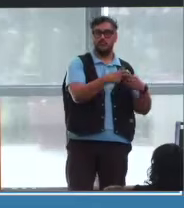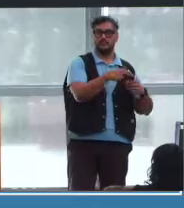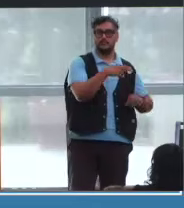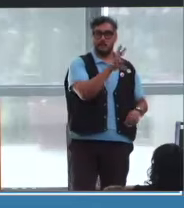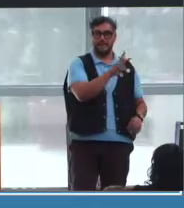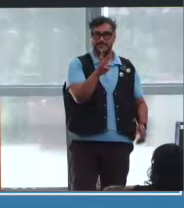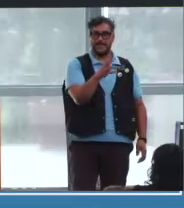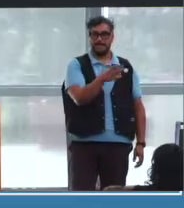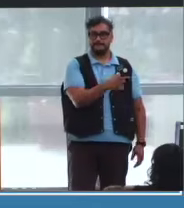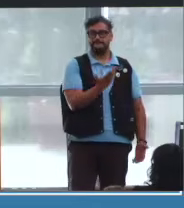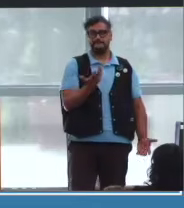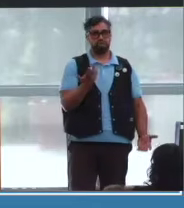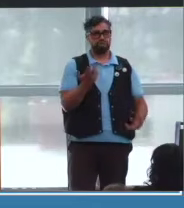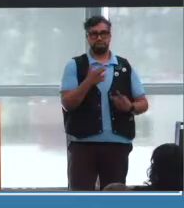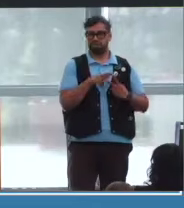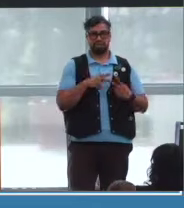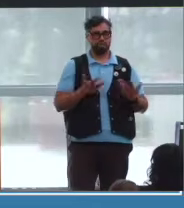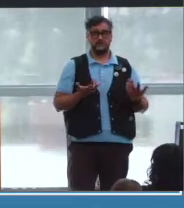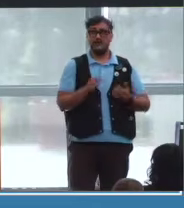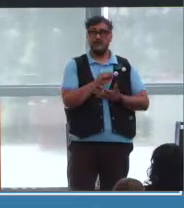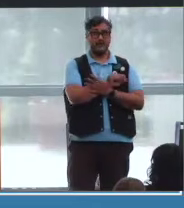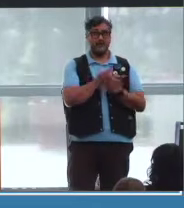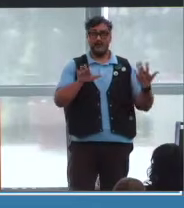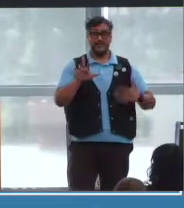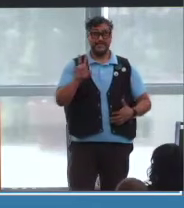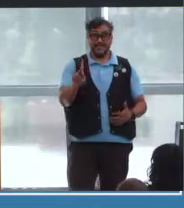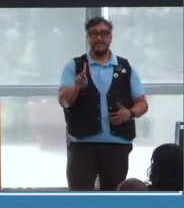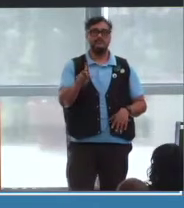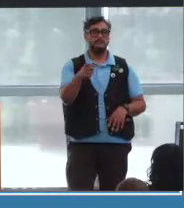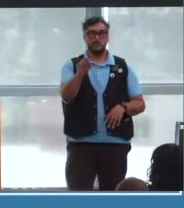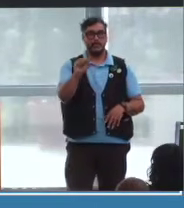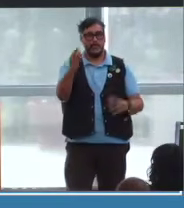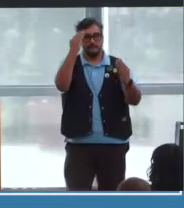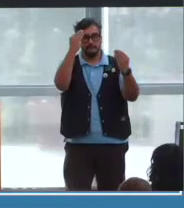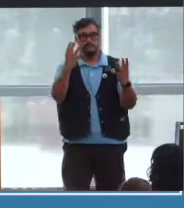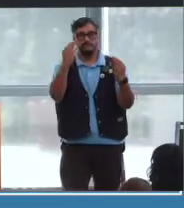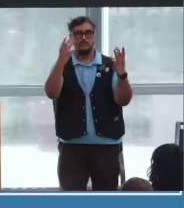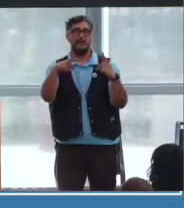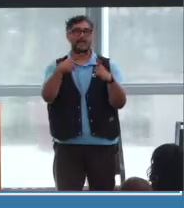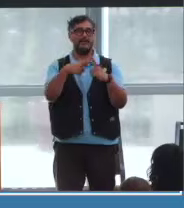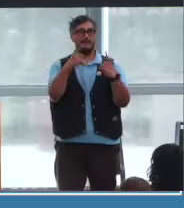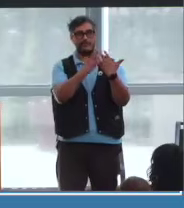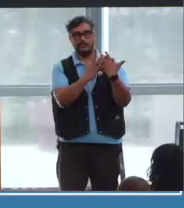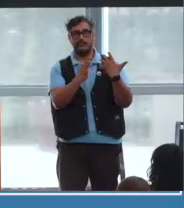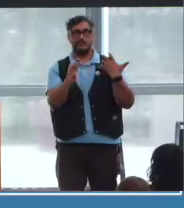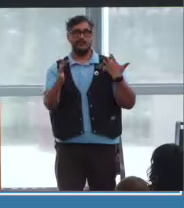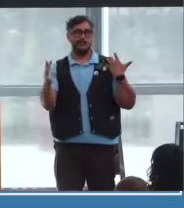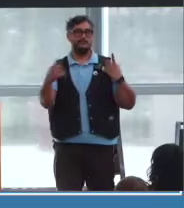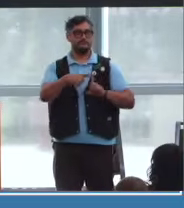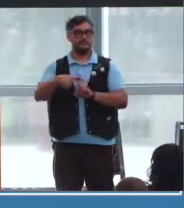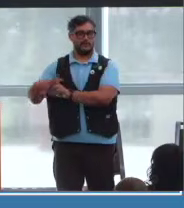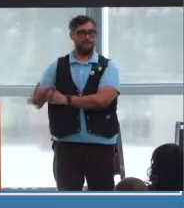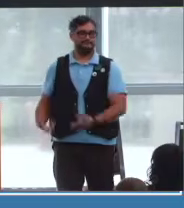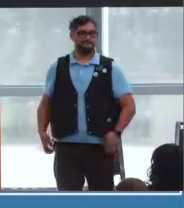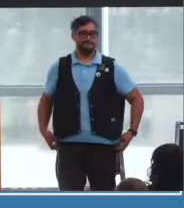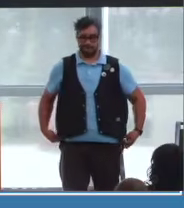website. All of these links keep you up to date on everything that's going on monthly in our